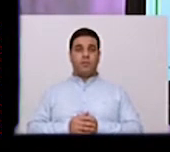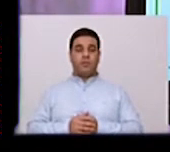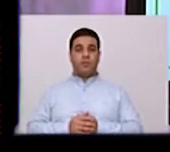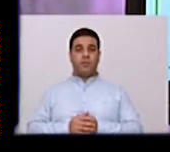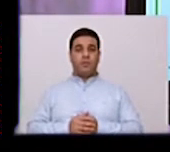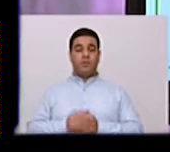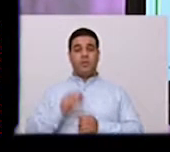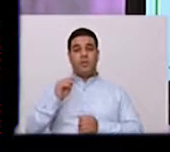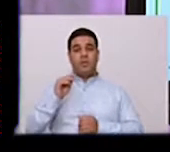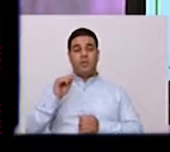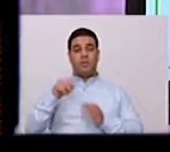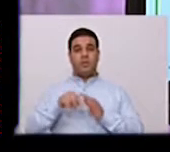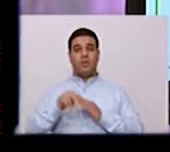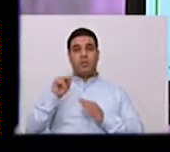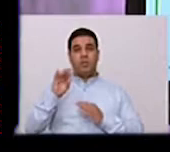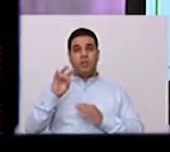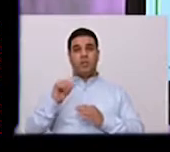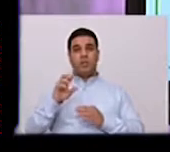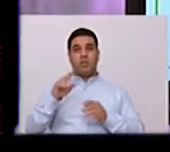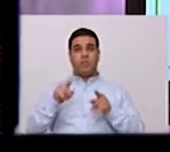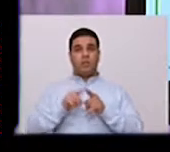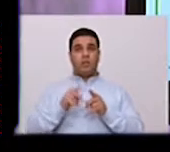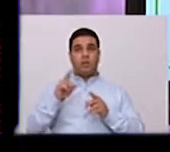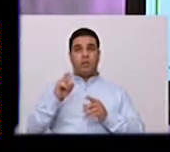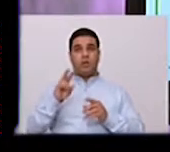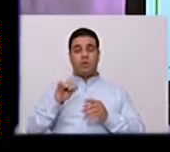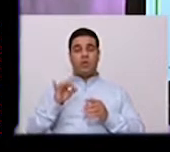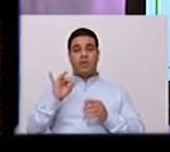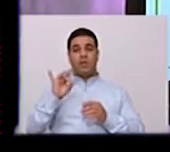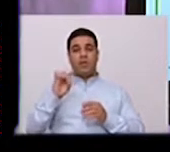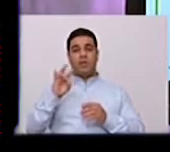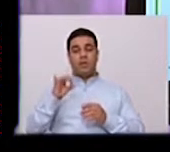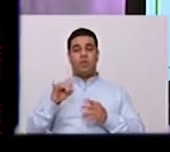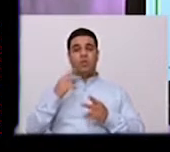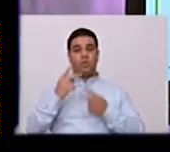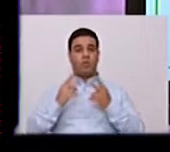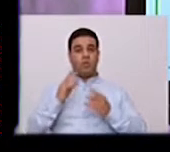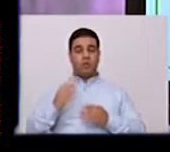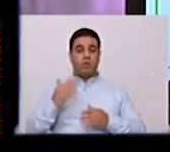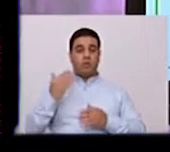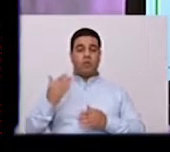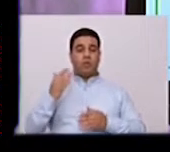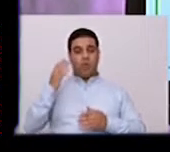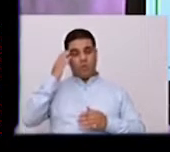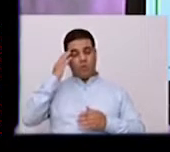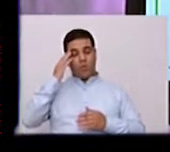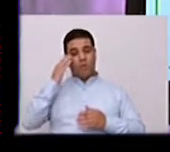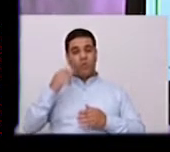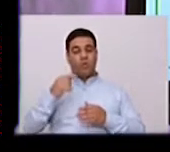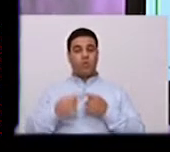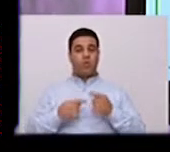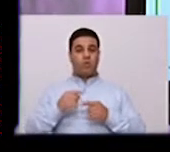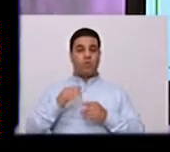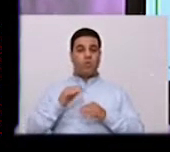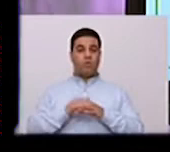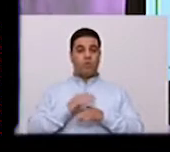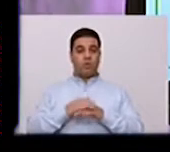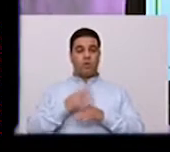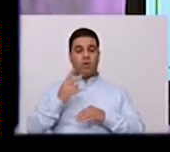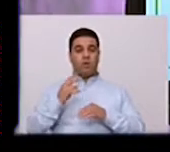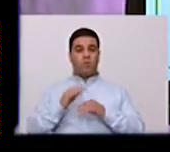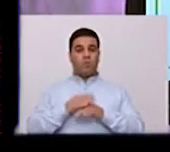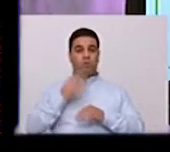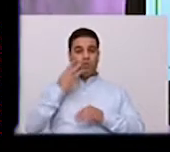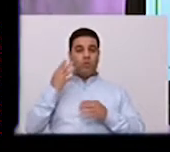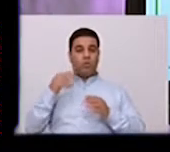Endi jinsga birikkan holda irsiylanishga doir masala ko'rib chiqadigan bo'lsak, qora urg'ochi mushukdan 2ta mushukcha